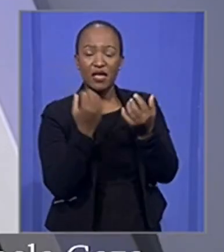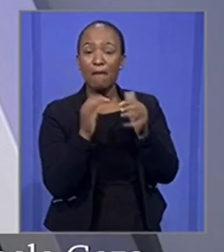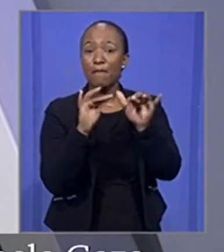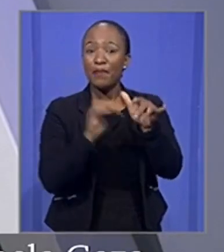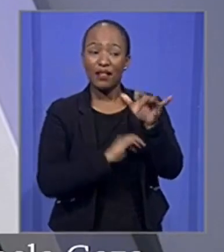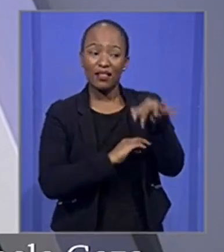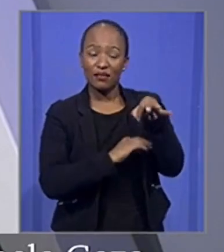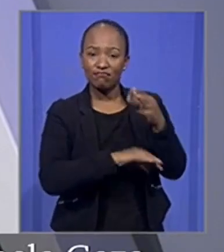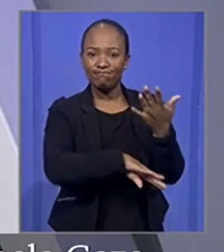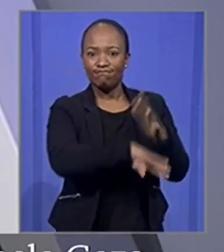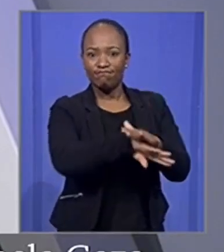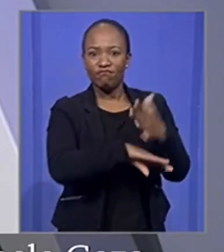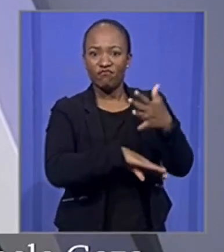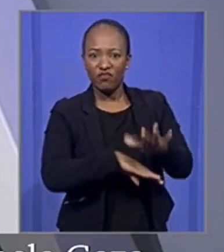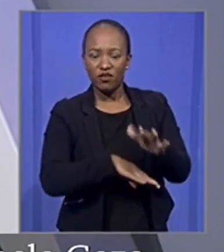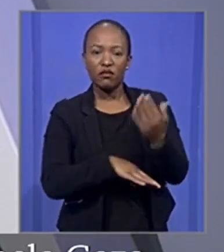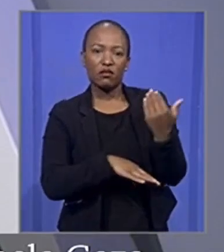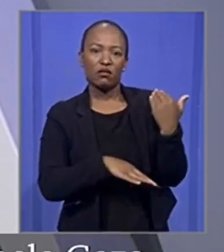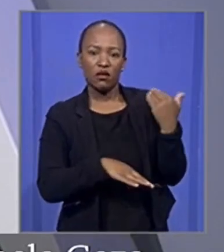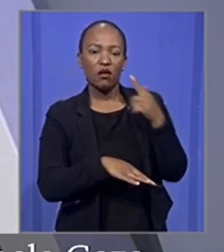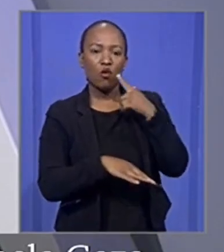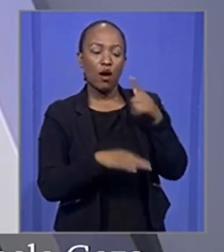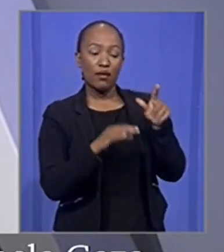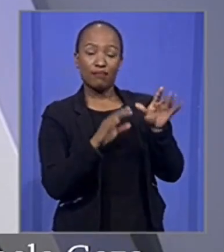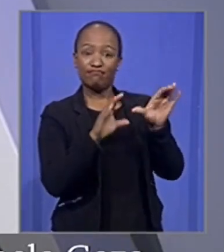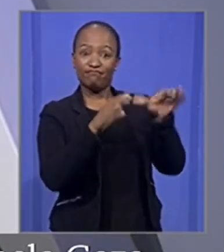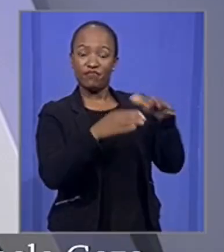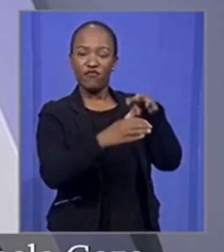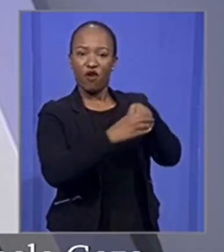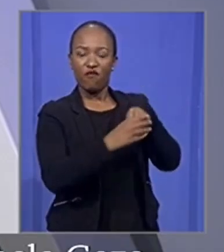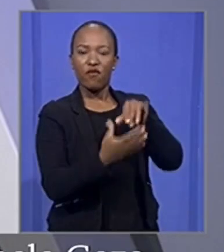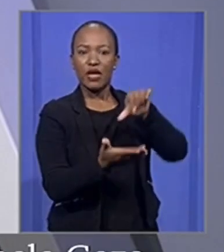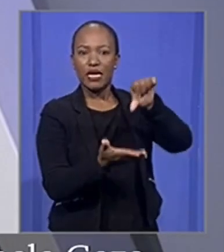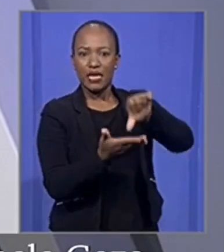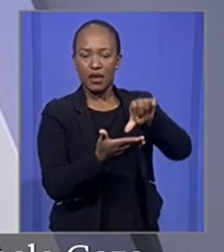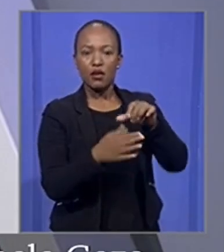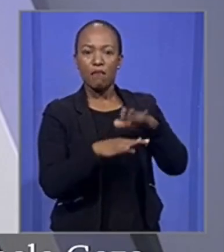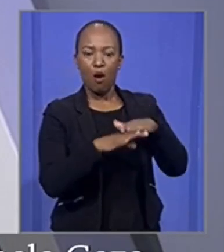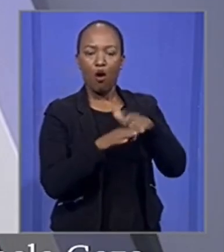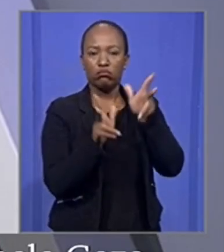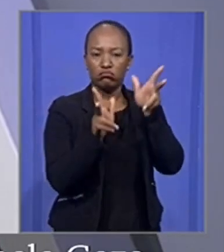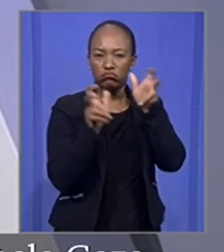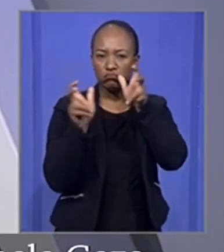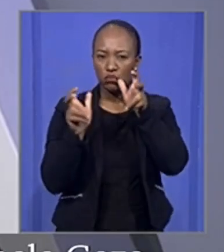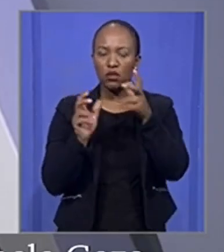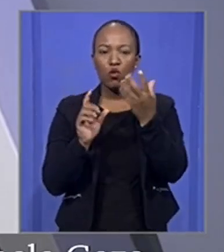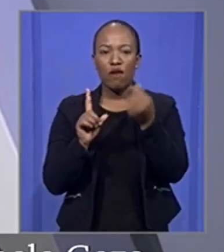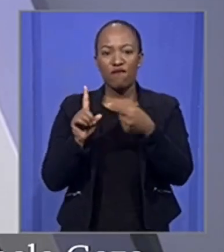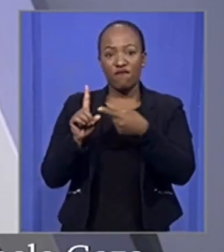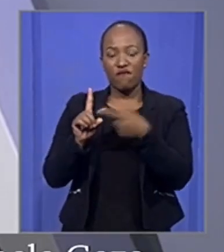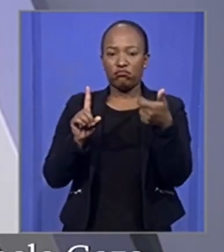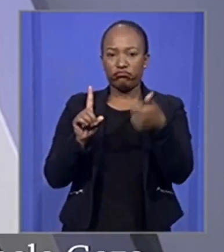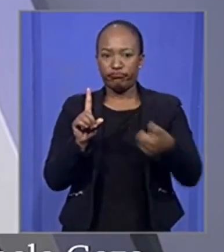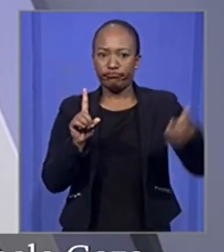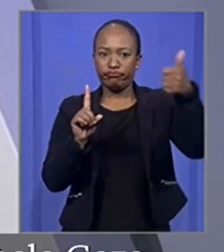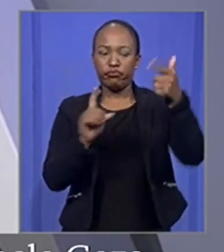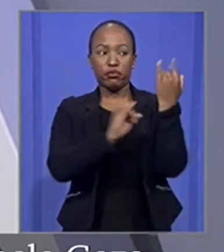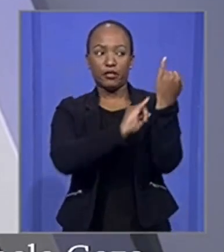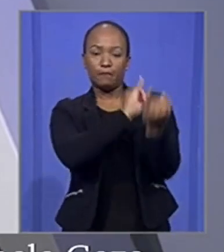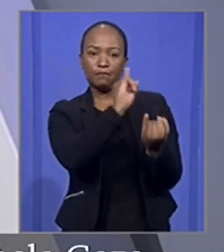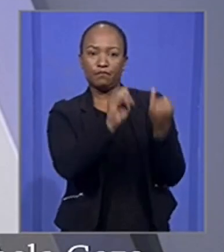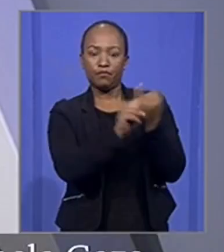ba akgang bahlanka ba babedi ba mmuso wa Iran. Ho utlwa holwanyane ka ditlhaselo tsena re buisana le mohlophisi e moholo wa ditaba tsa matjhabeng